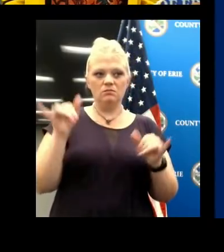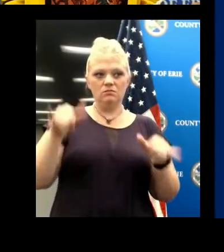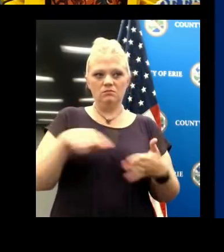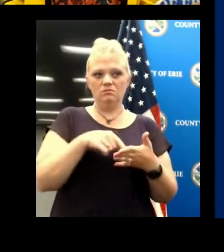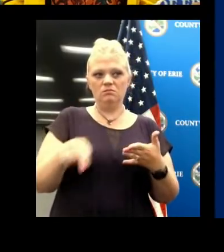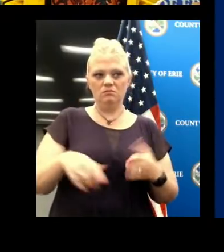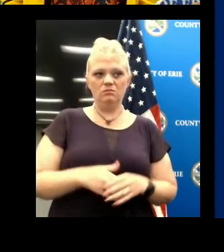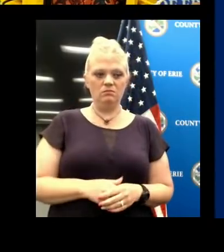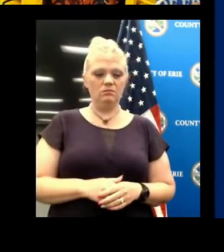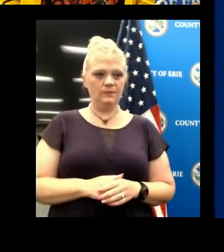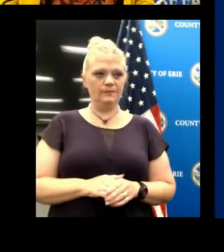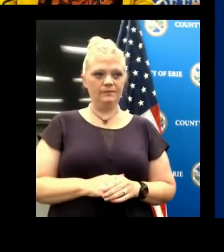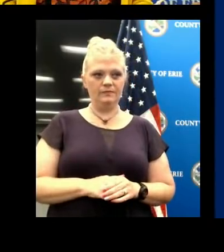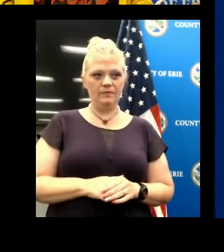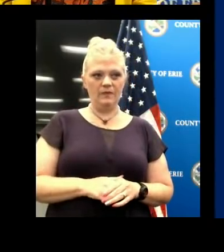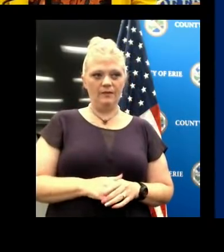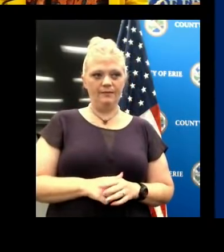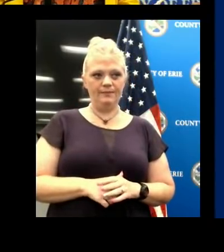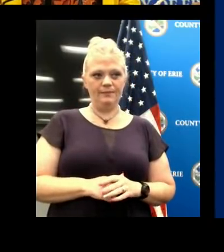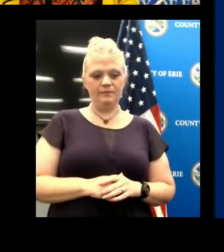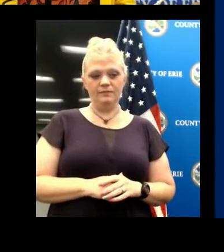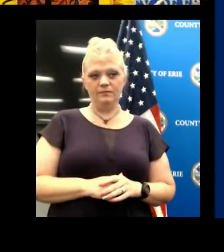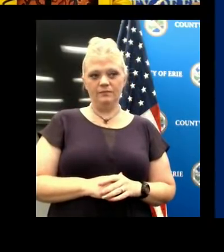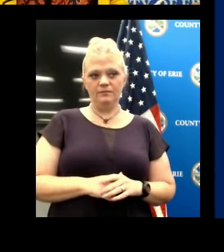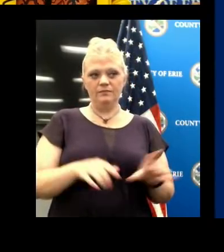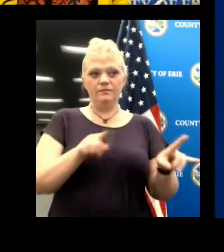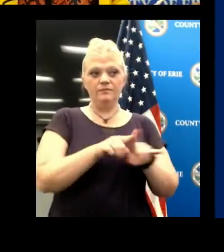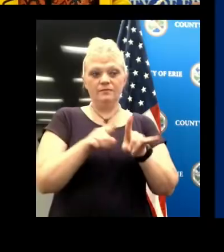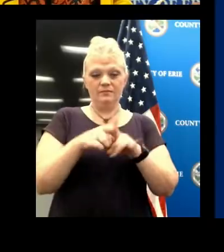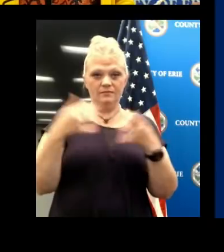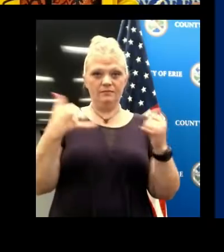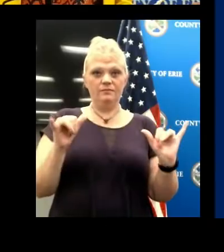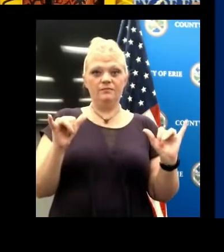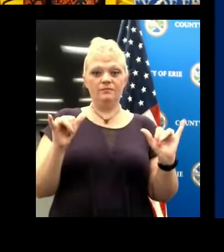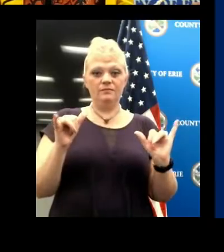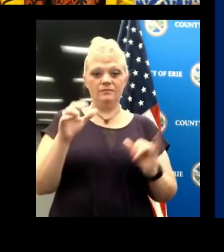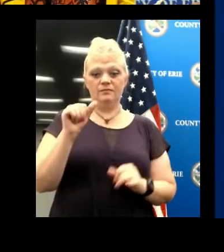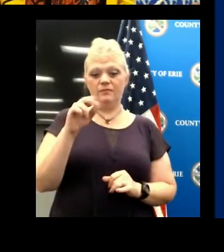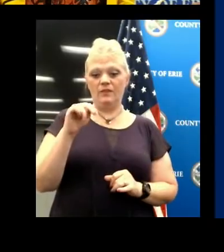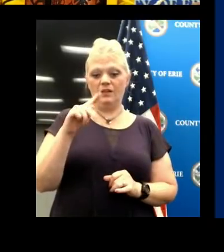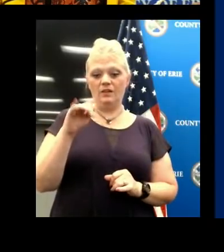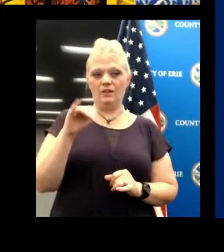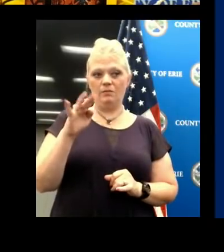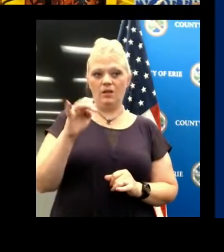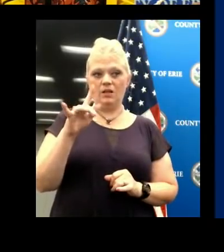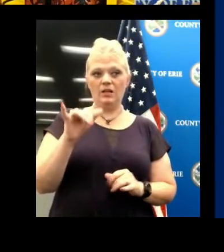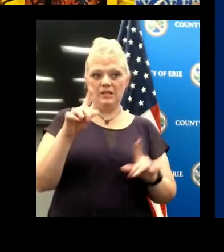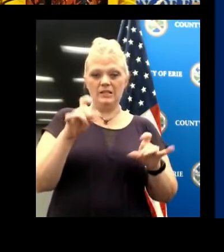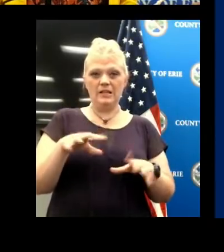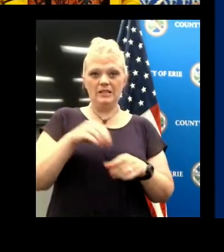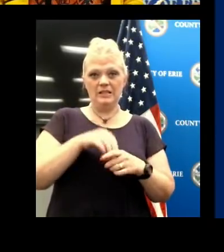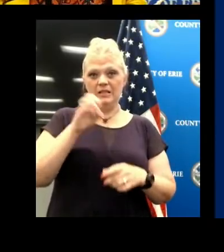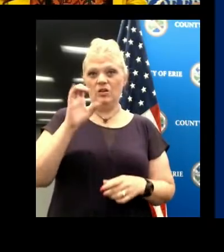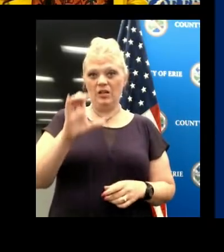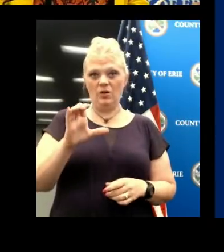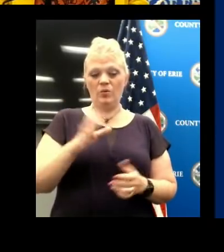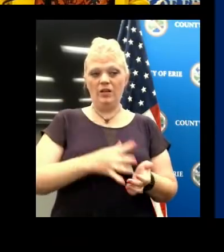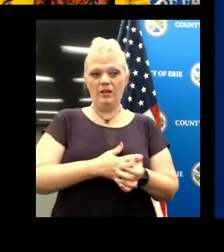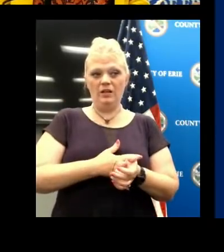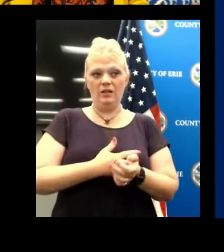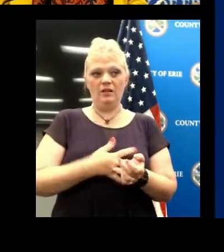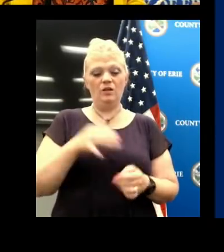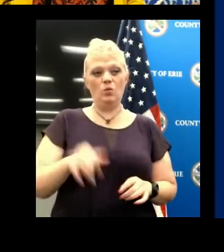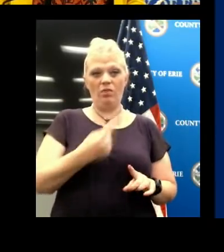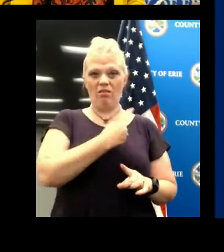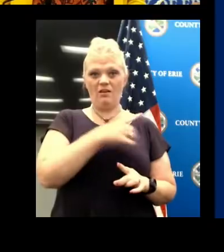week. And then we are also still receiving antibody tests in Erie County, and so this is looking at